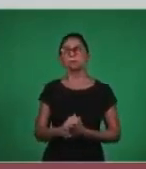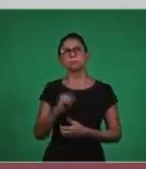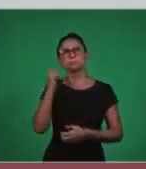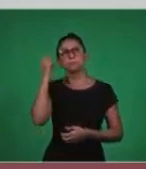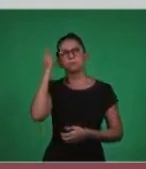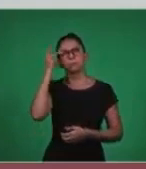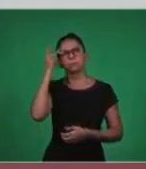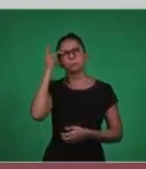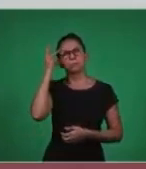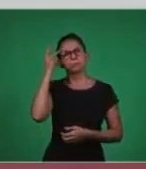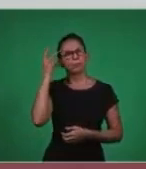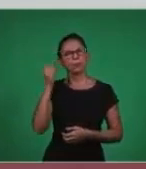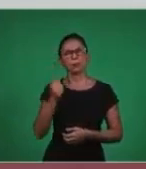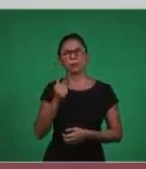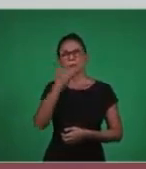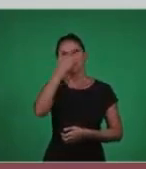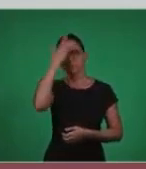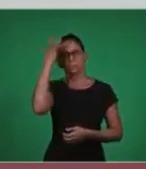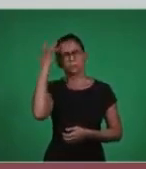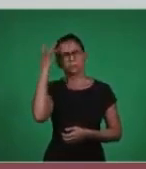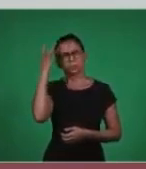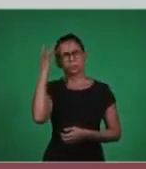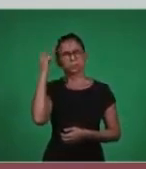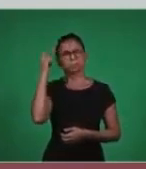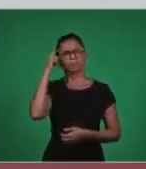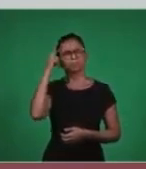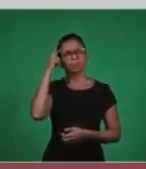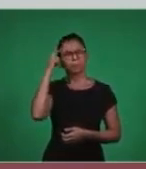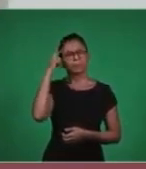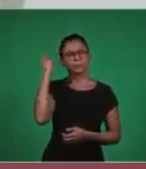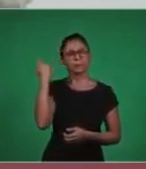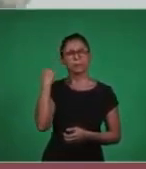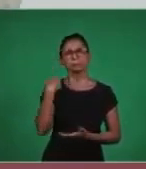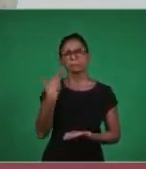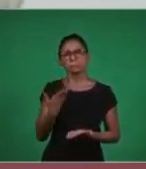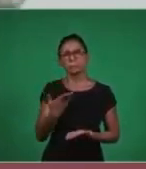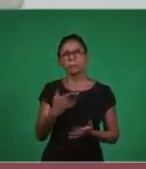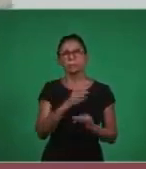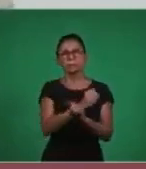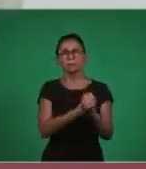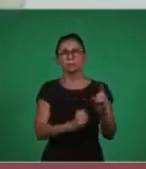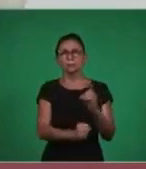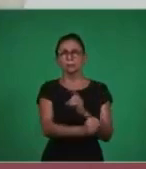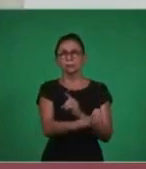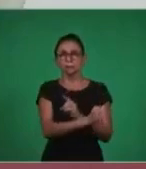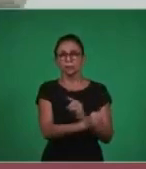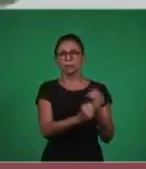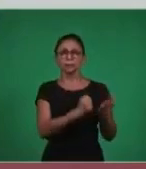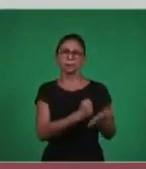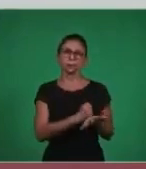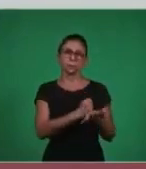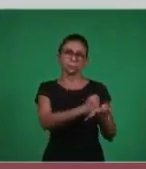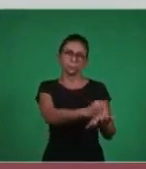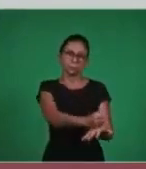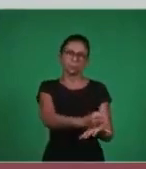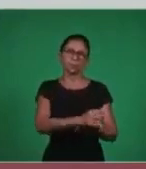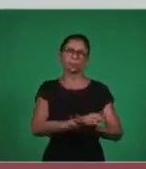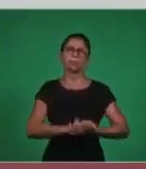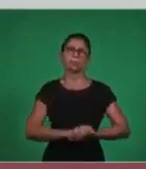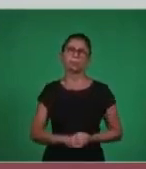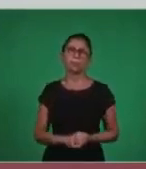people think that they want to bring benefits to society, like if it was sort of